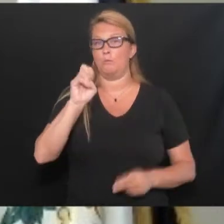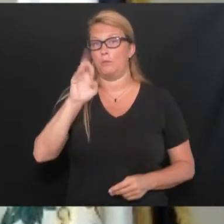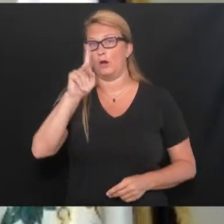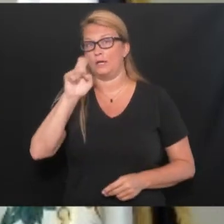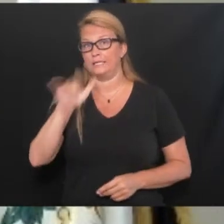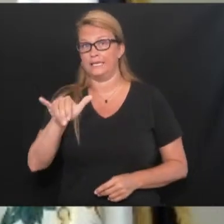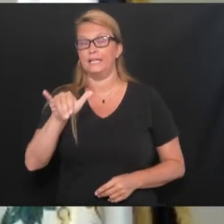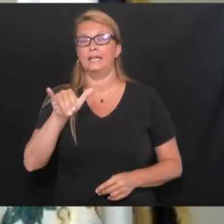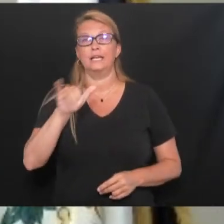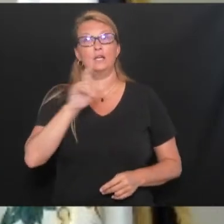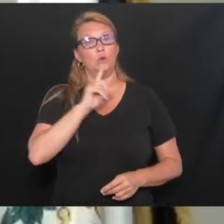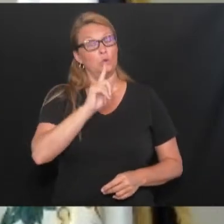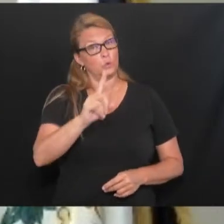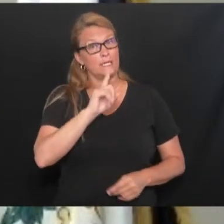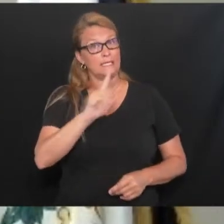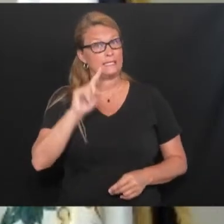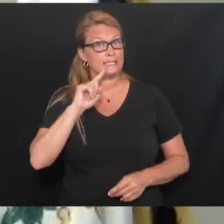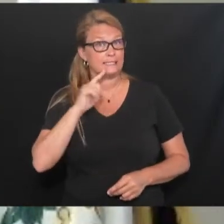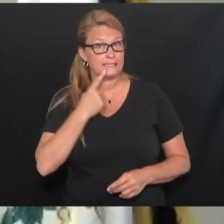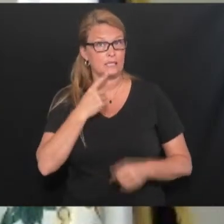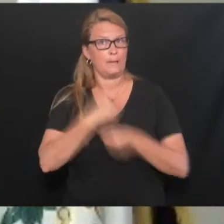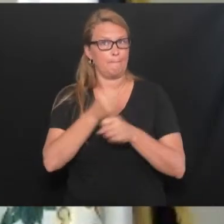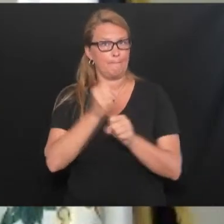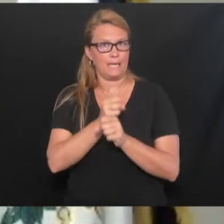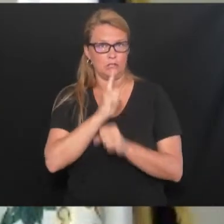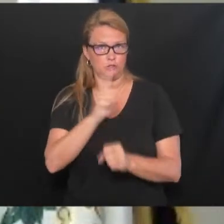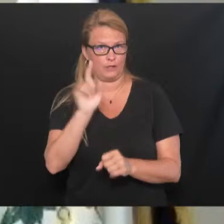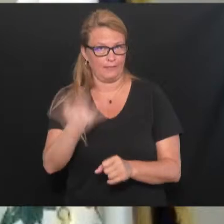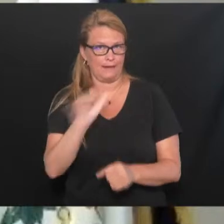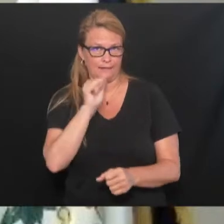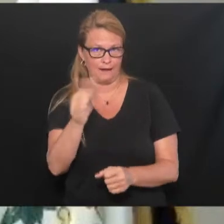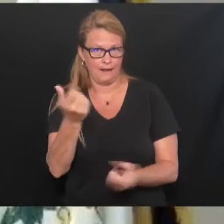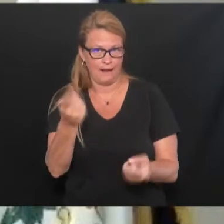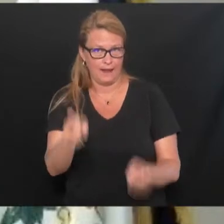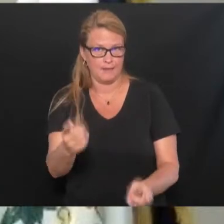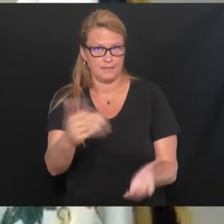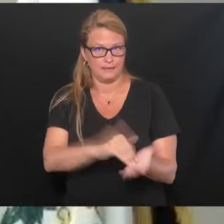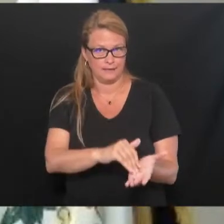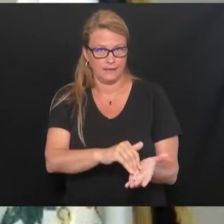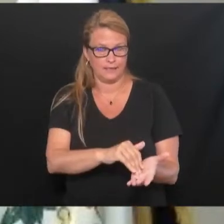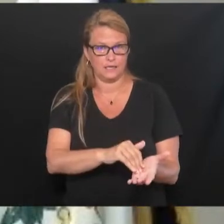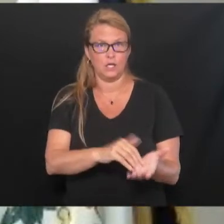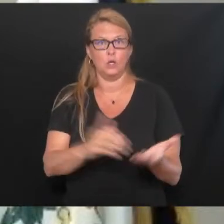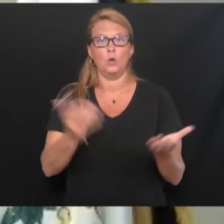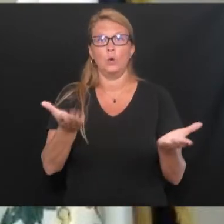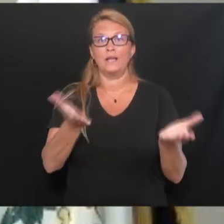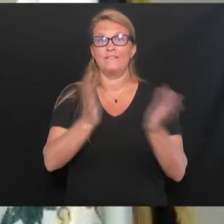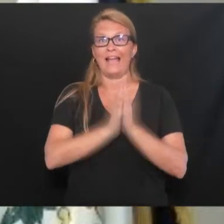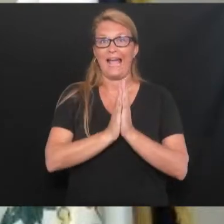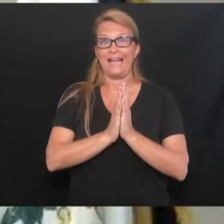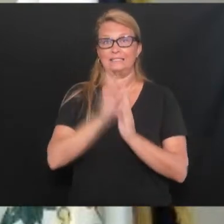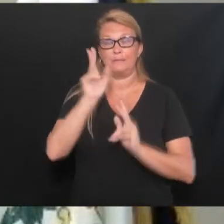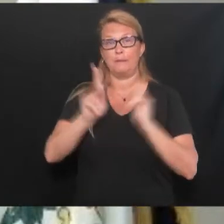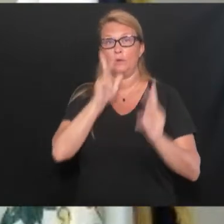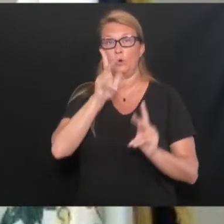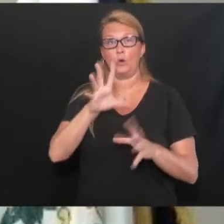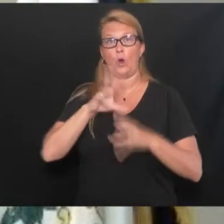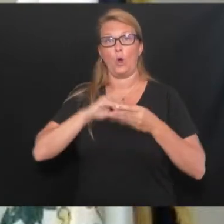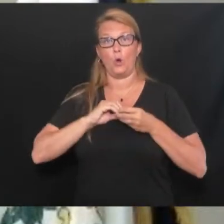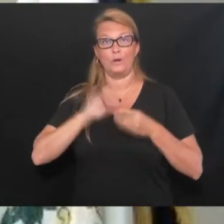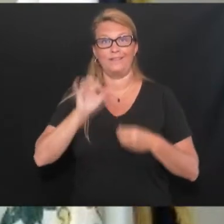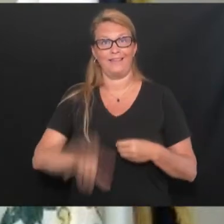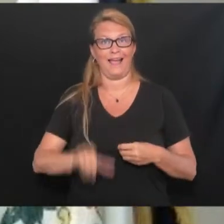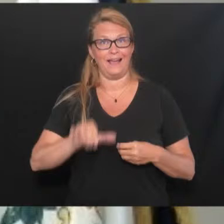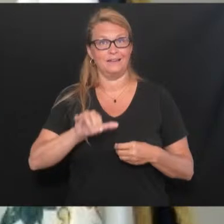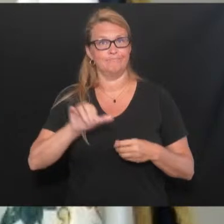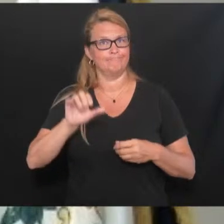This is an issue that we want to make sure doesn't happen again. We've actually asked our vendor to do an audit of all labs in the state that